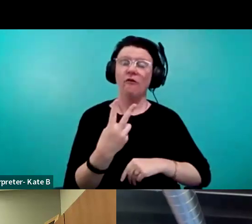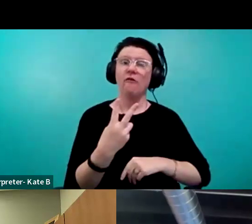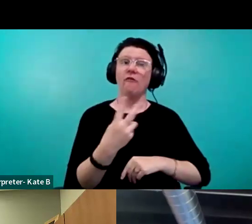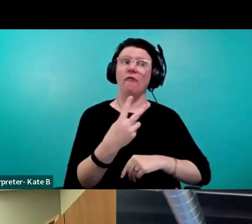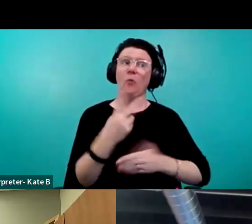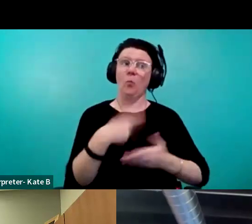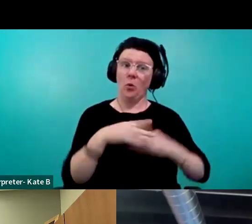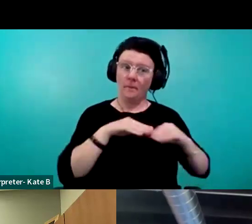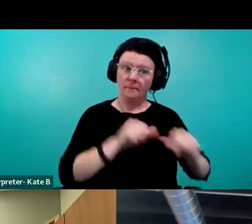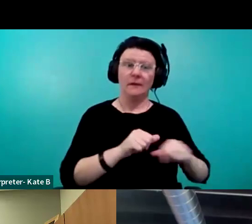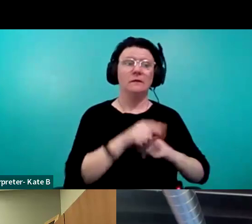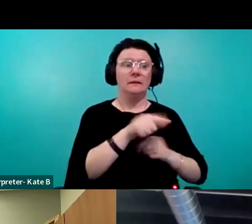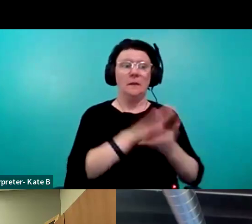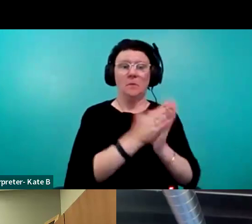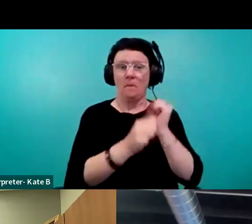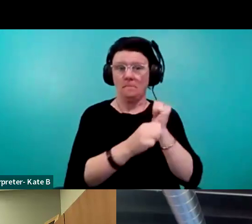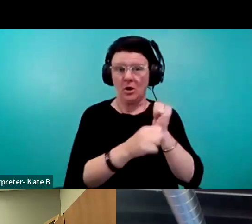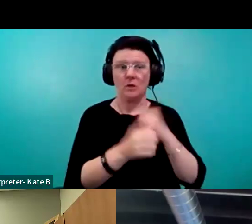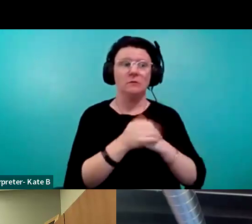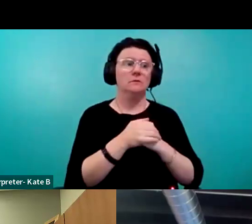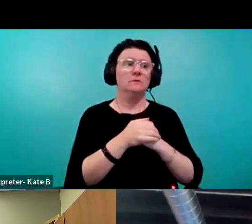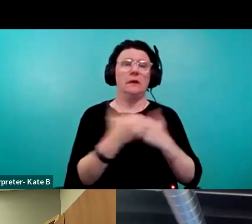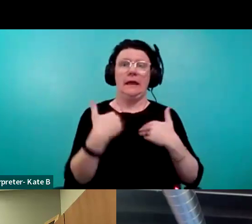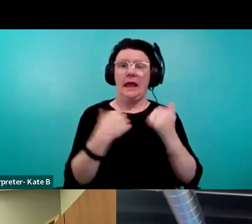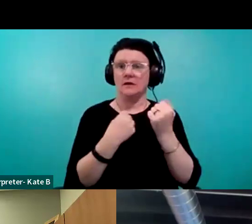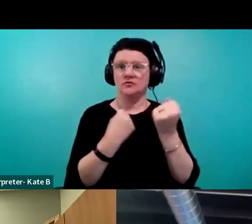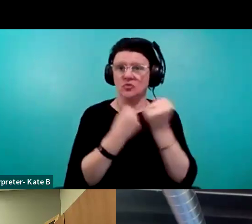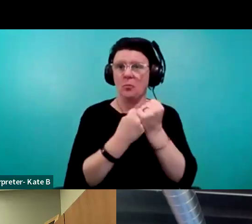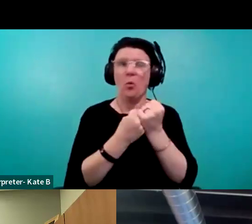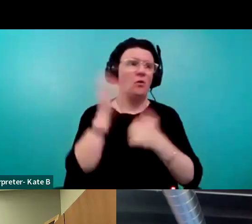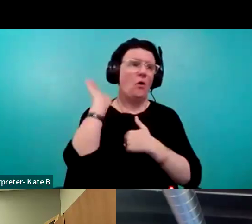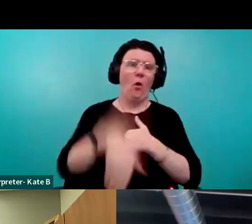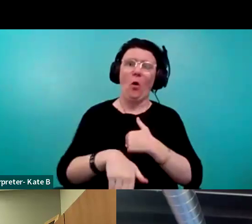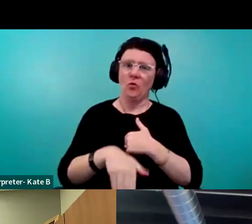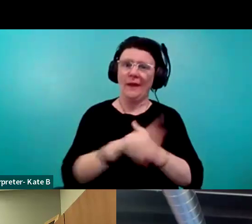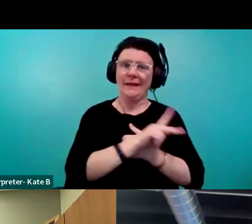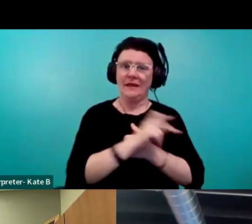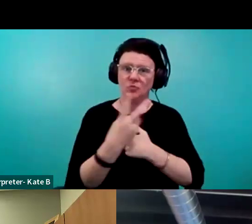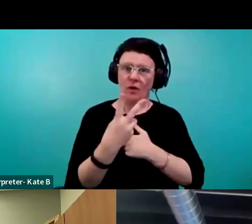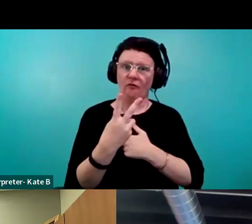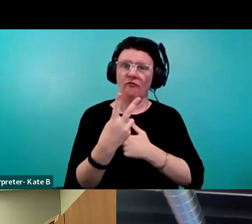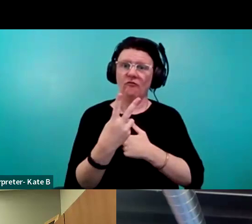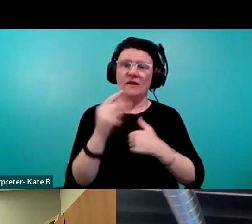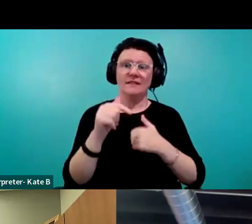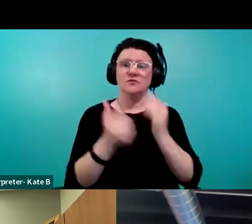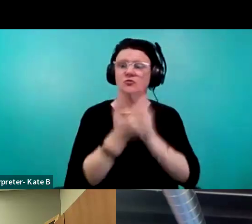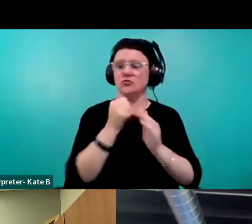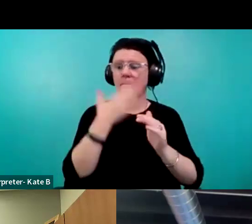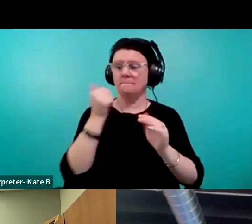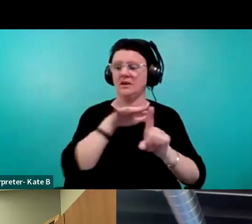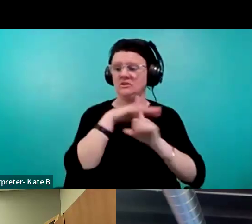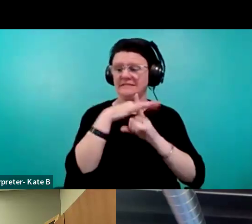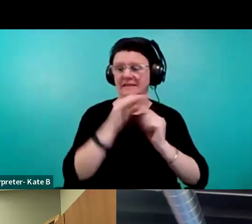had paras, they've had support all through their years. This is just a great setting. I can't think of a